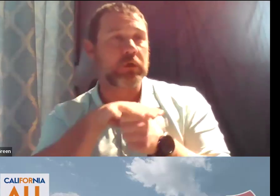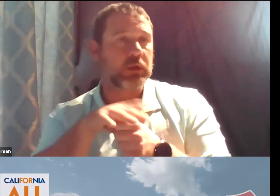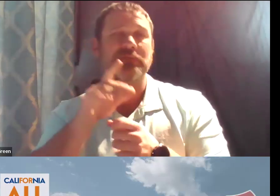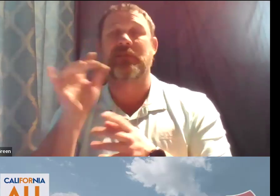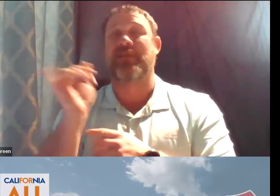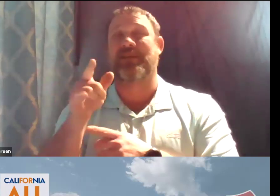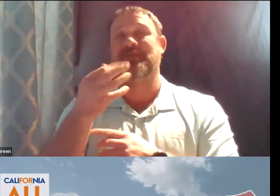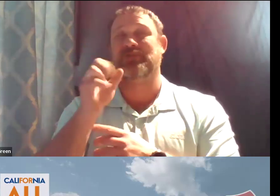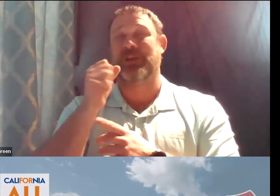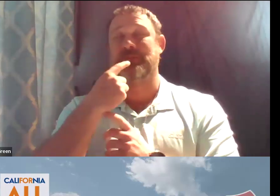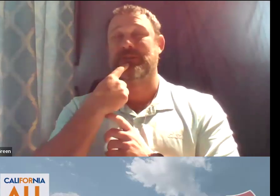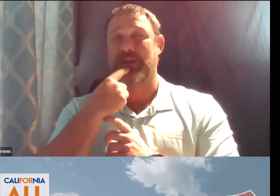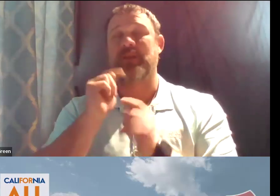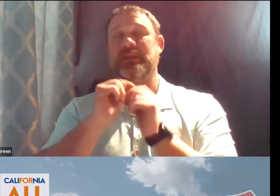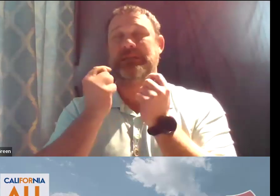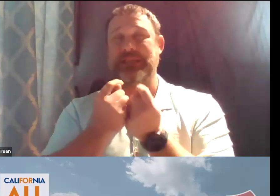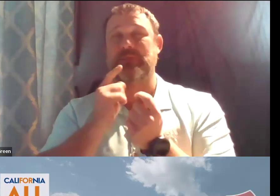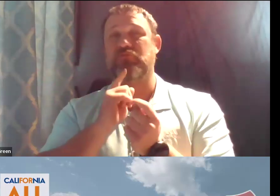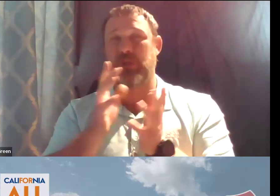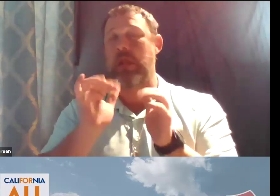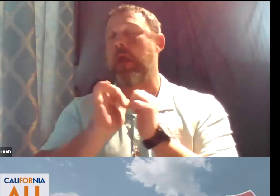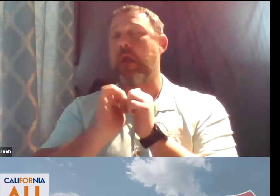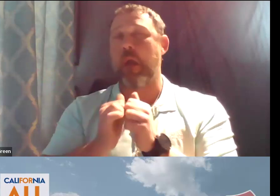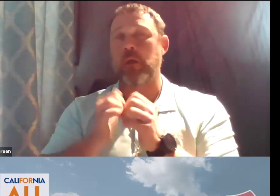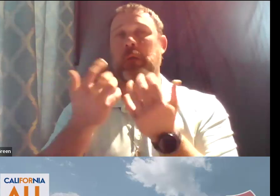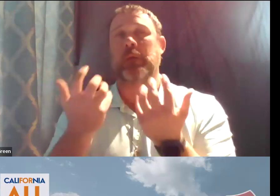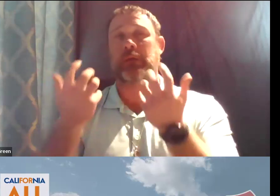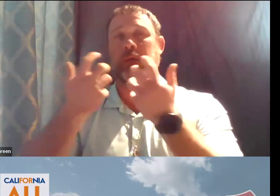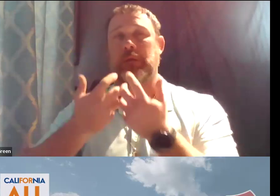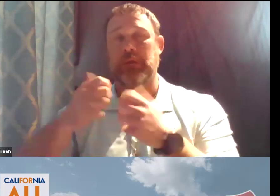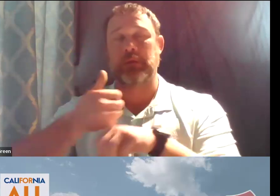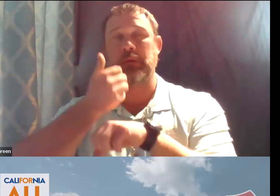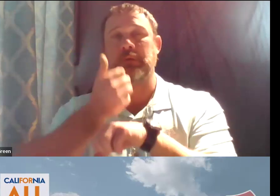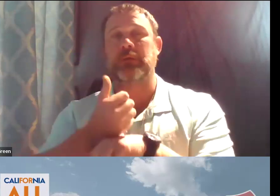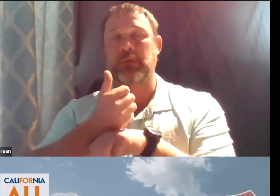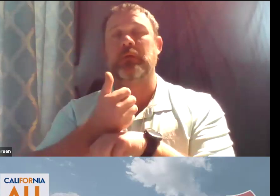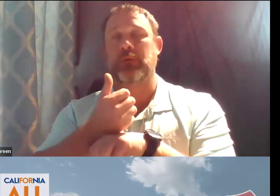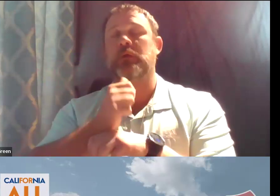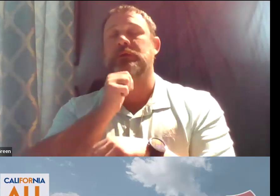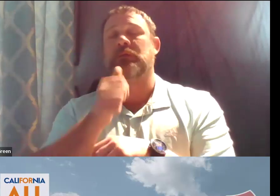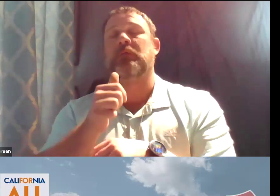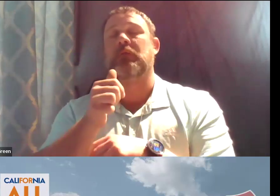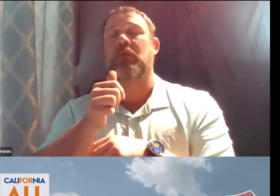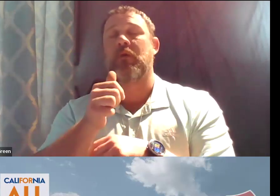James said, the team really tried to say, like, how could we put something together that it's not